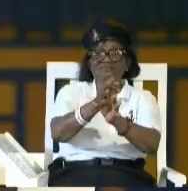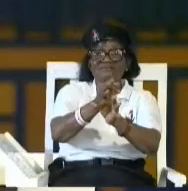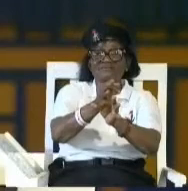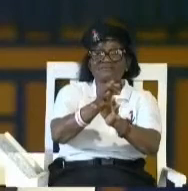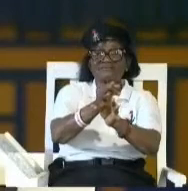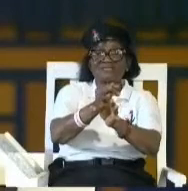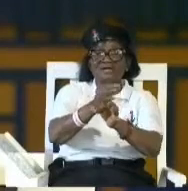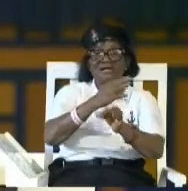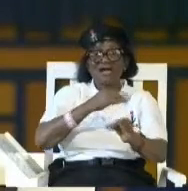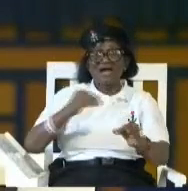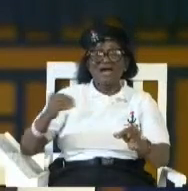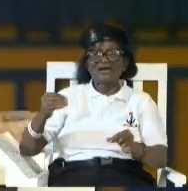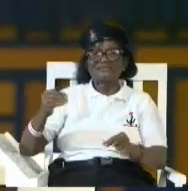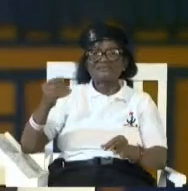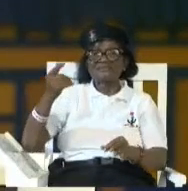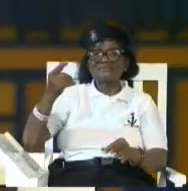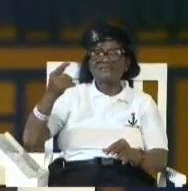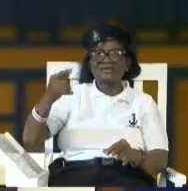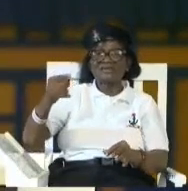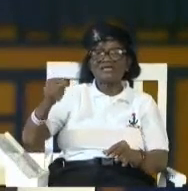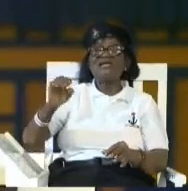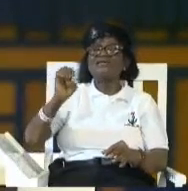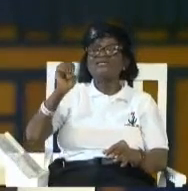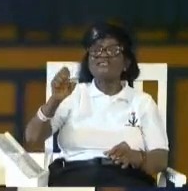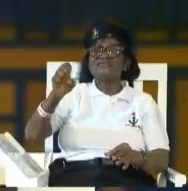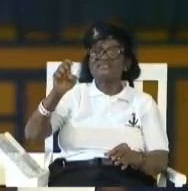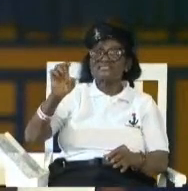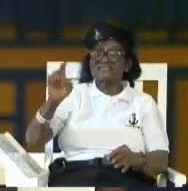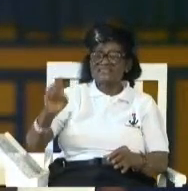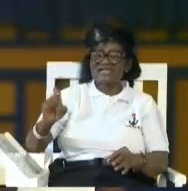And they base it on Ezekiel 36,